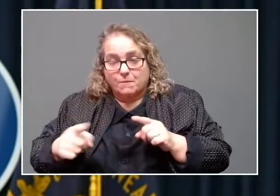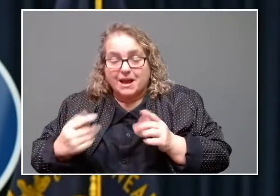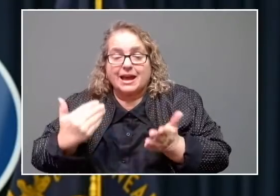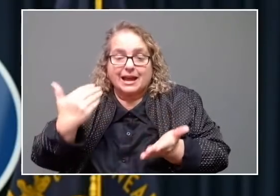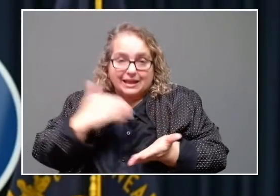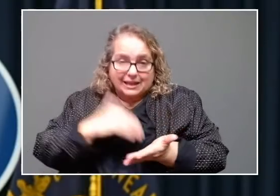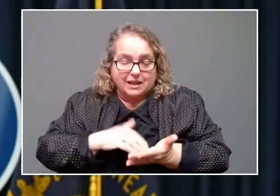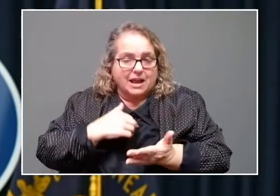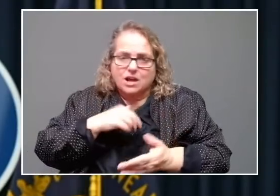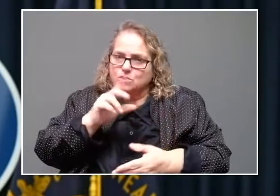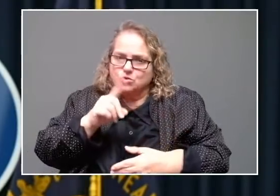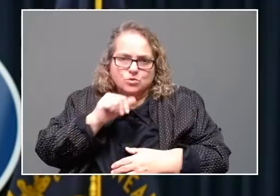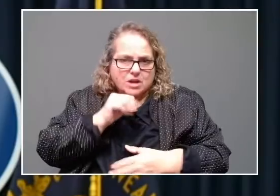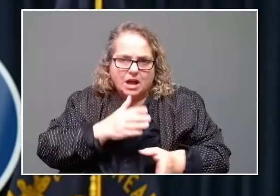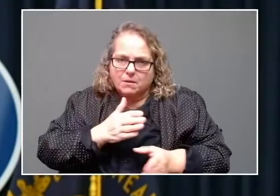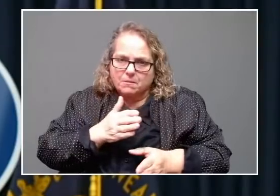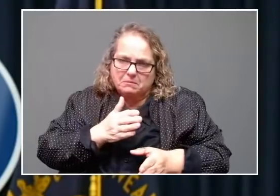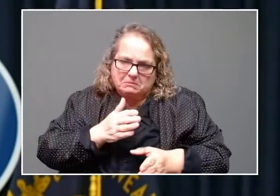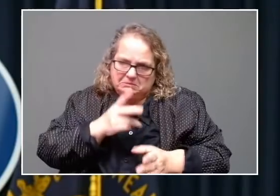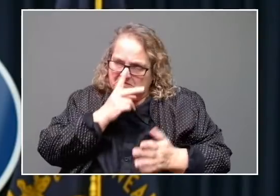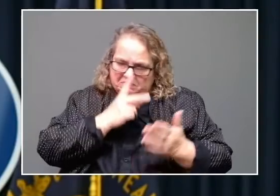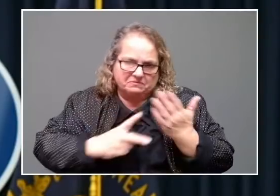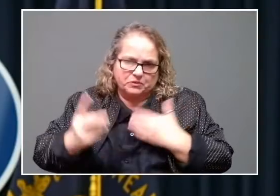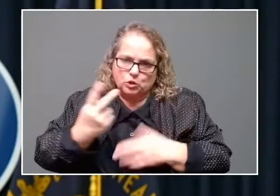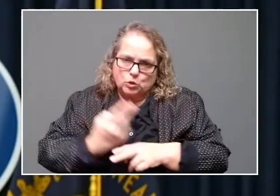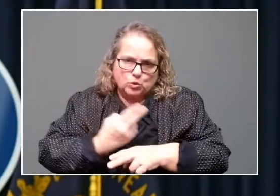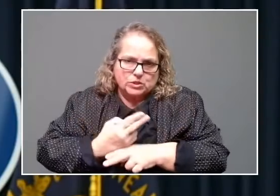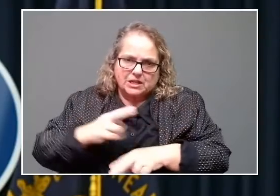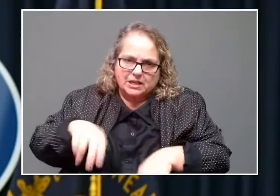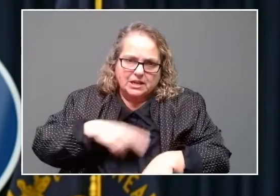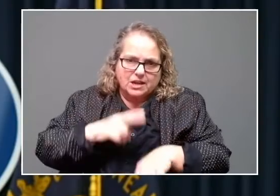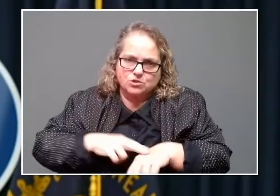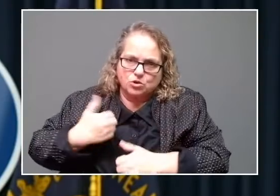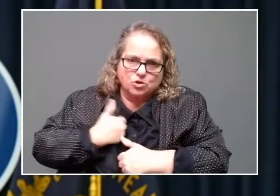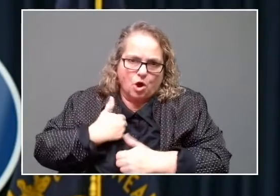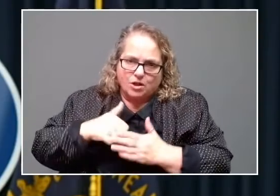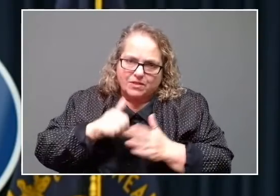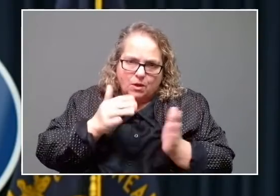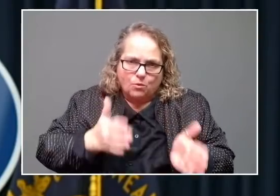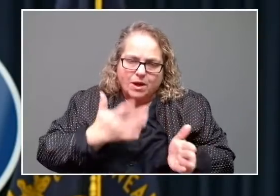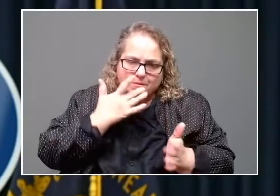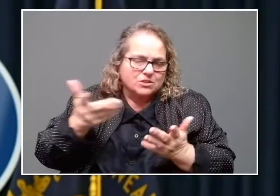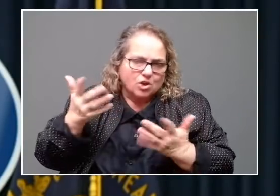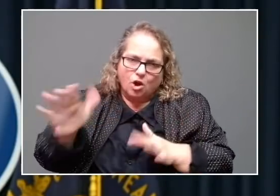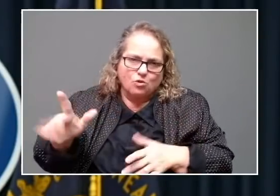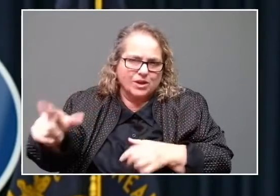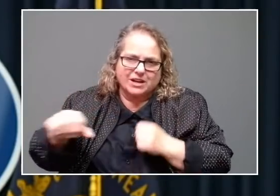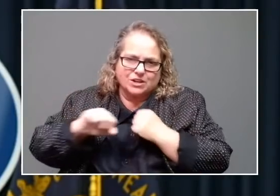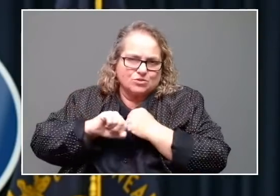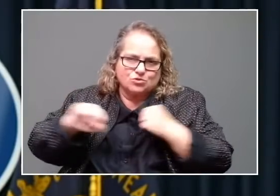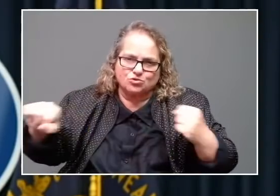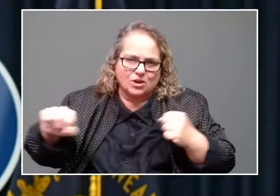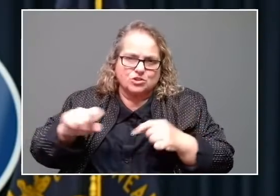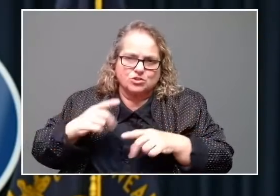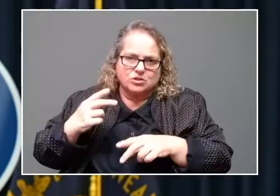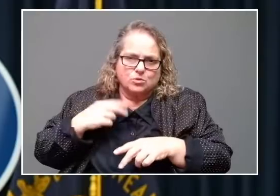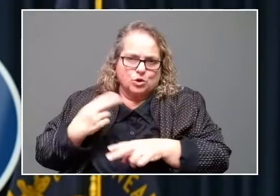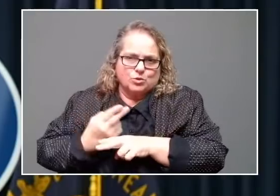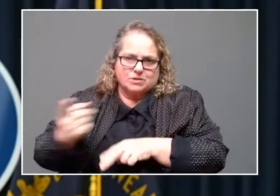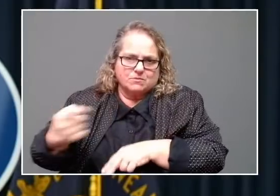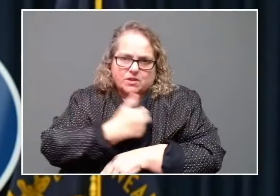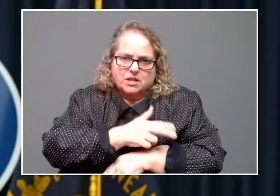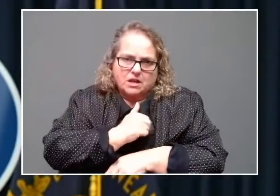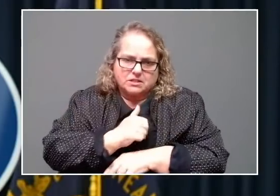using the Guard in that manner because they're already stretched so thin. Debbie Yetter from the